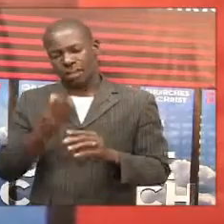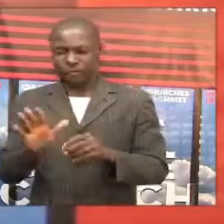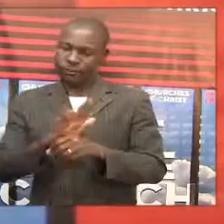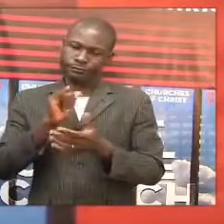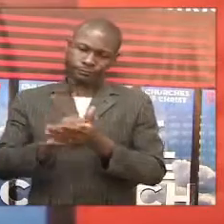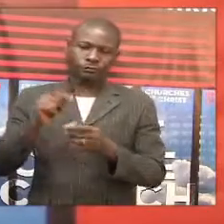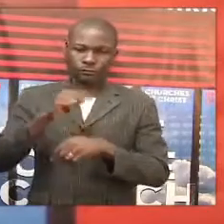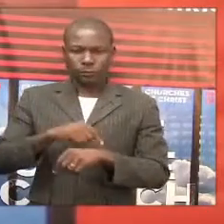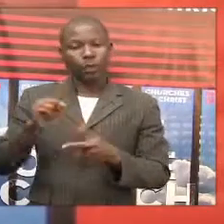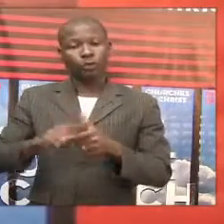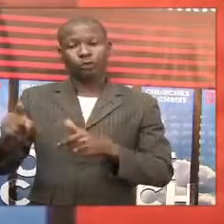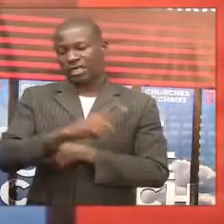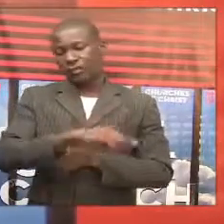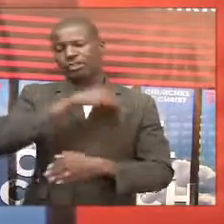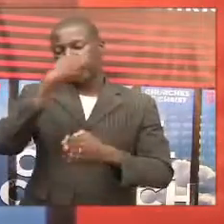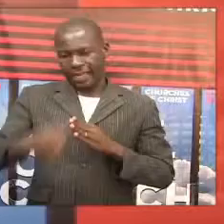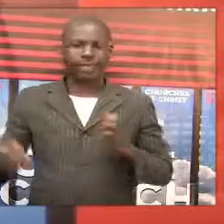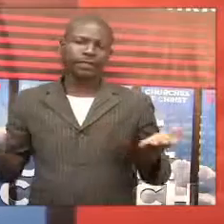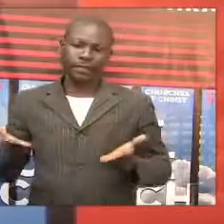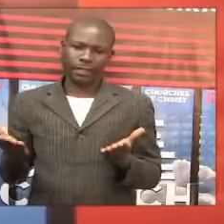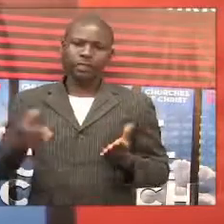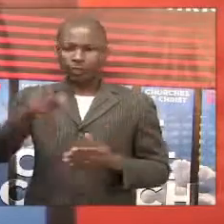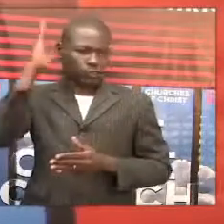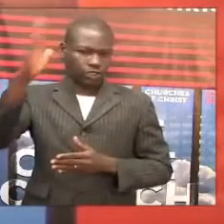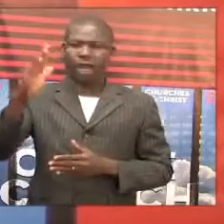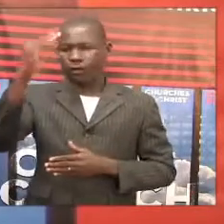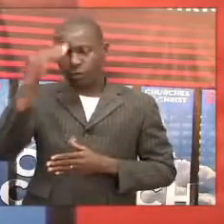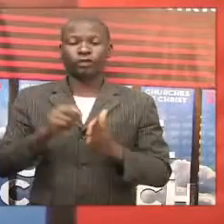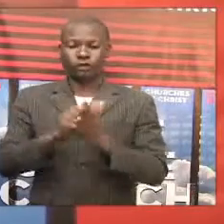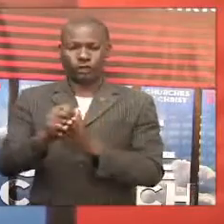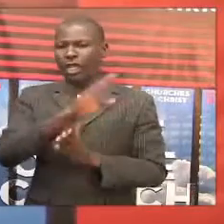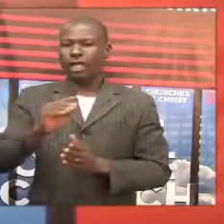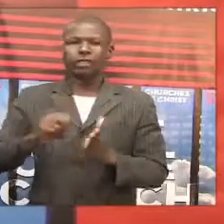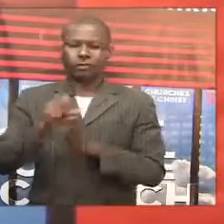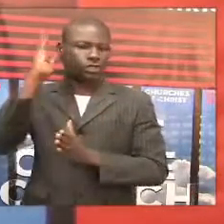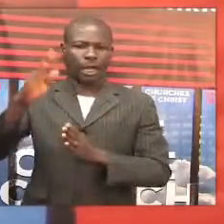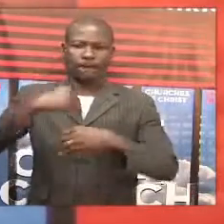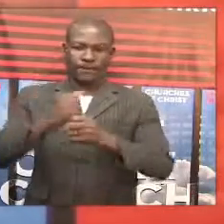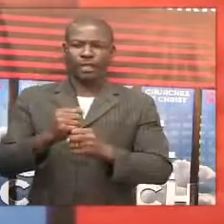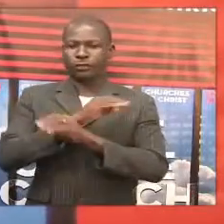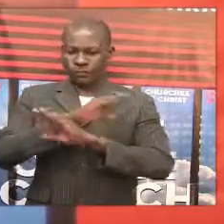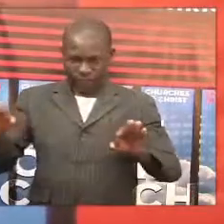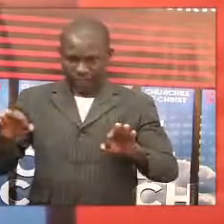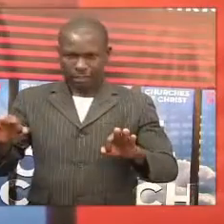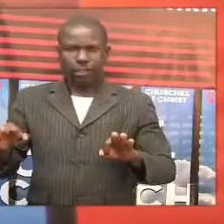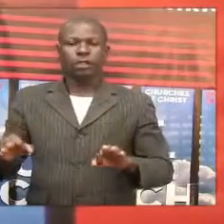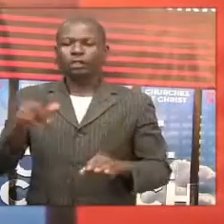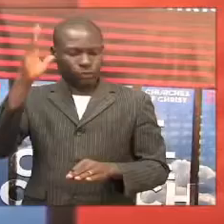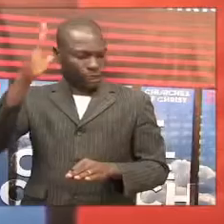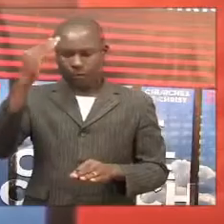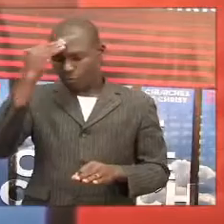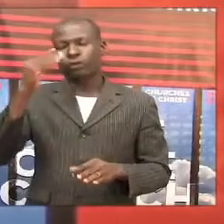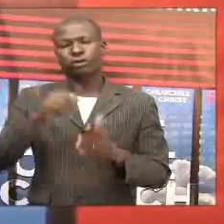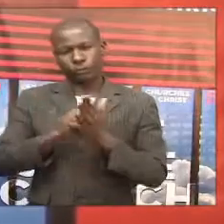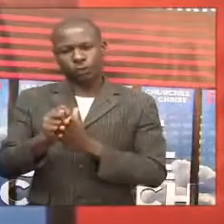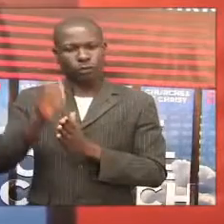AC. You shall know the truth, and the truth shall set you free. Ube huno kreno ama no kreno amuaye odeshe.